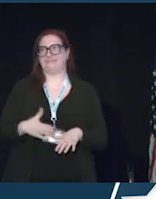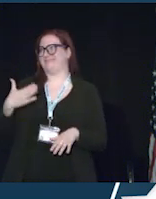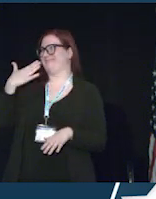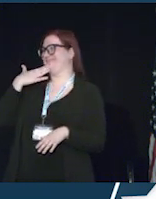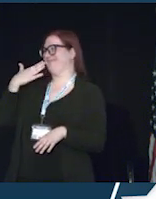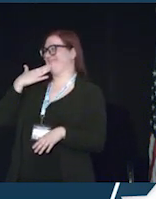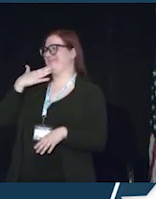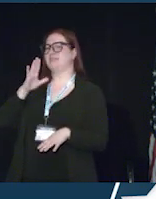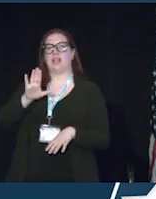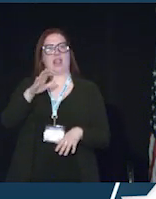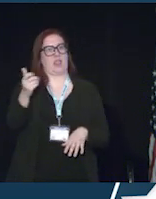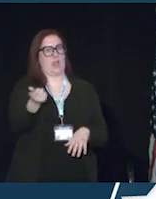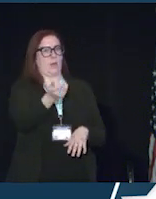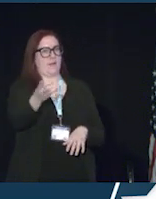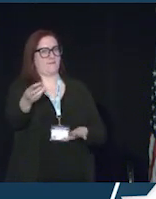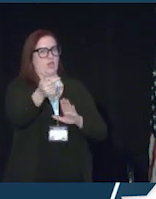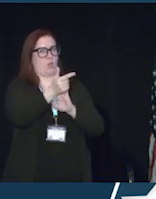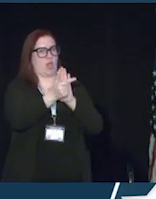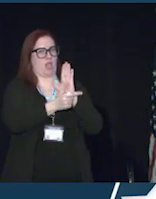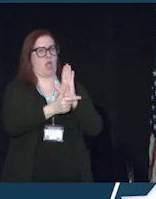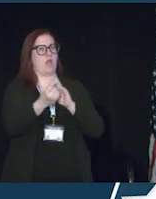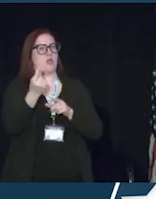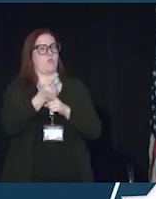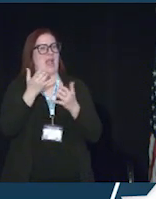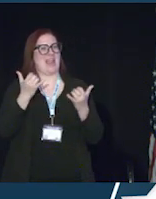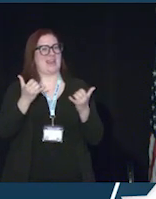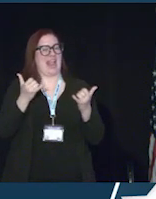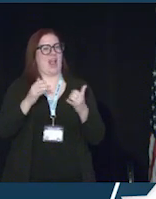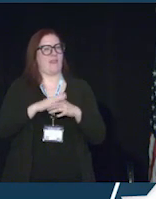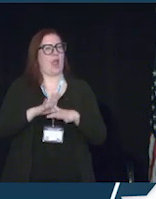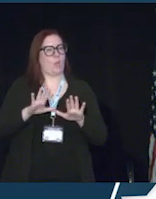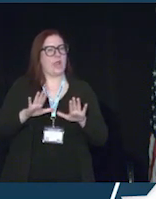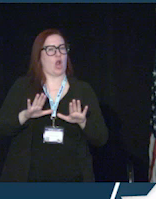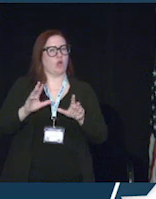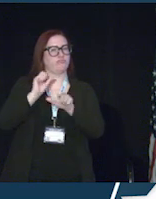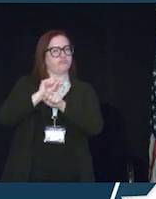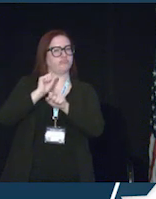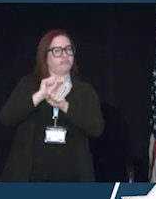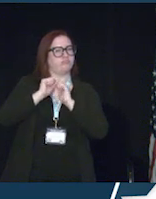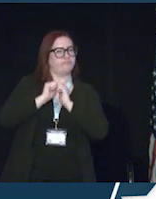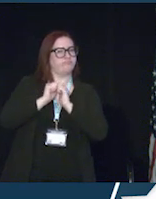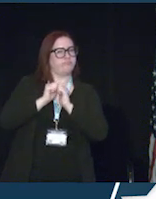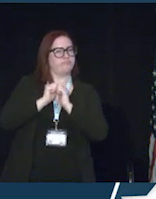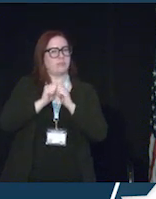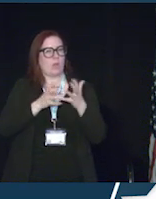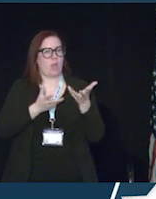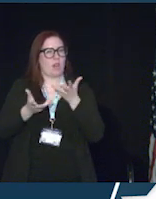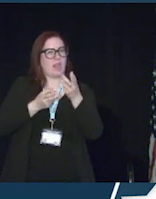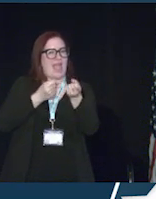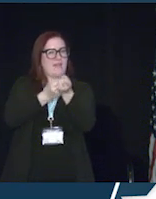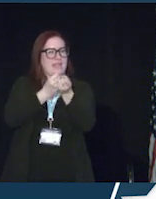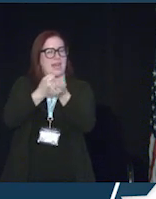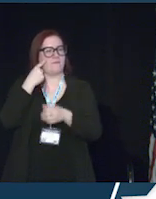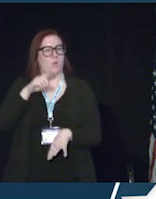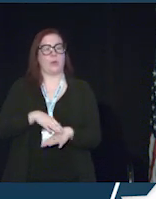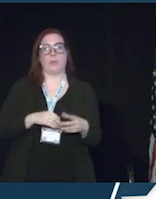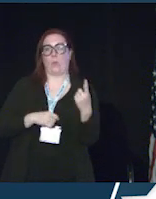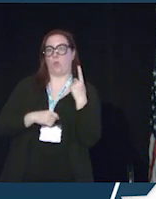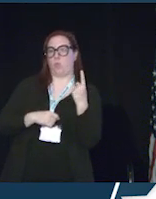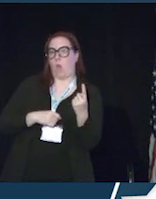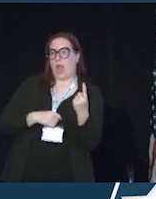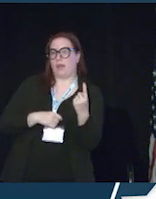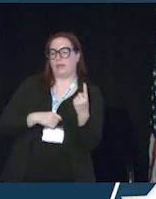There are a couple of legislation priorities that we are currently working on and advocating on. One of them is